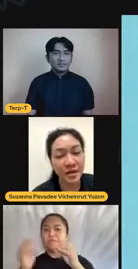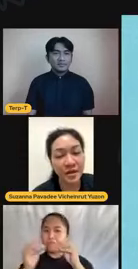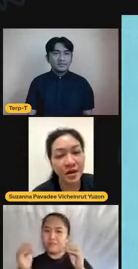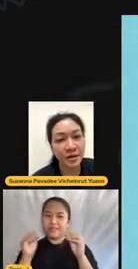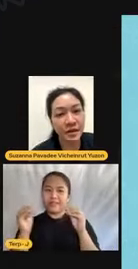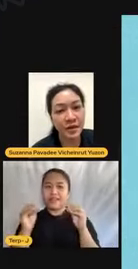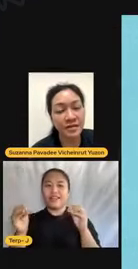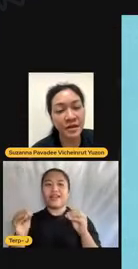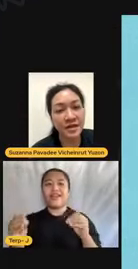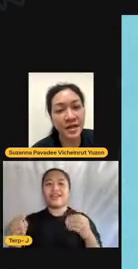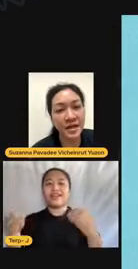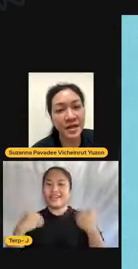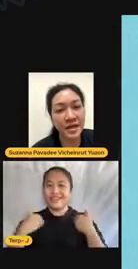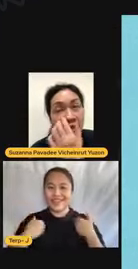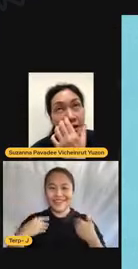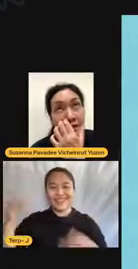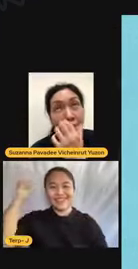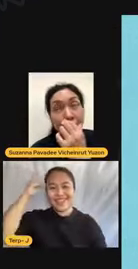syndrome.